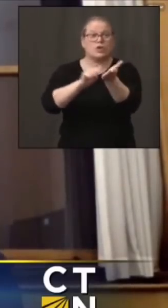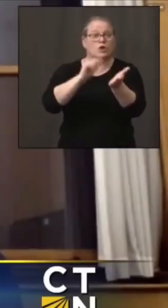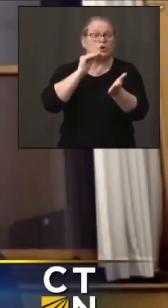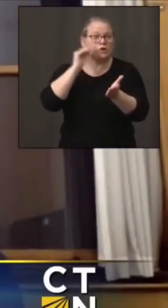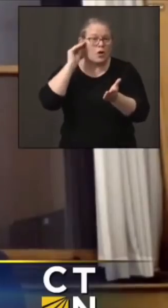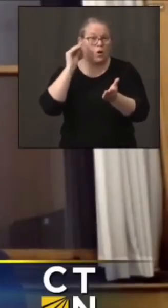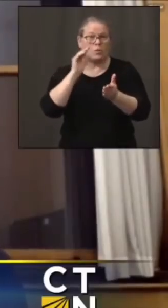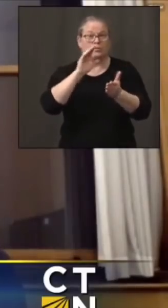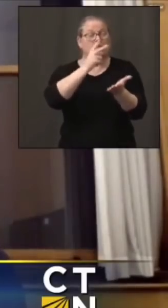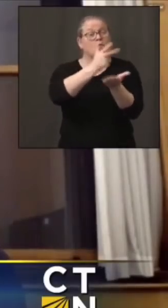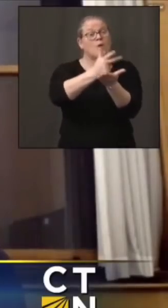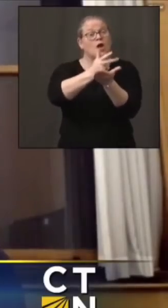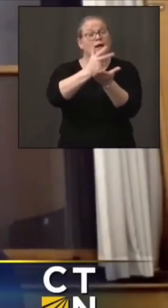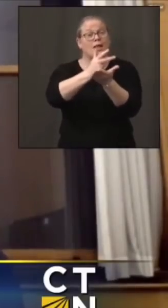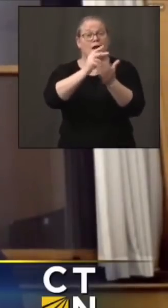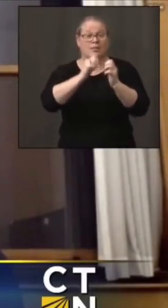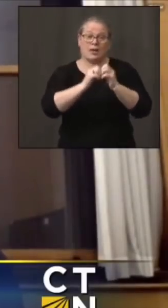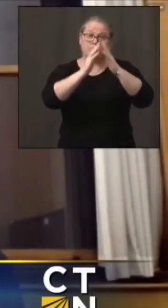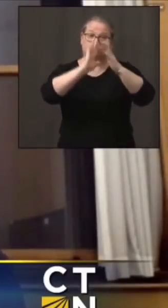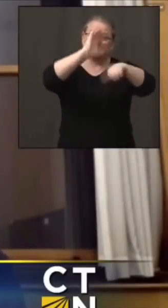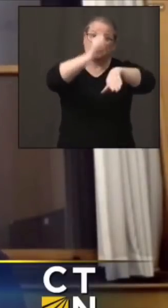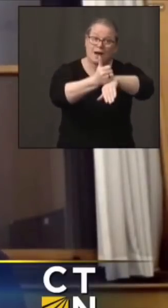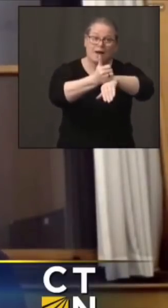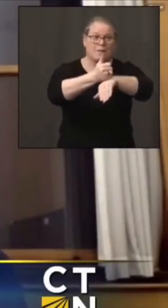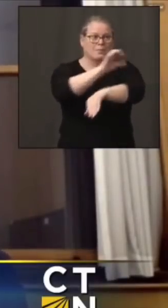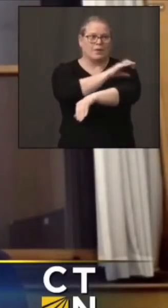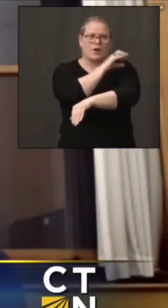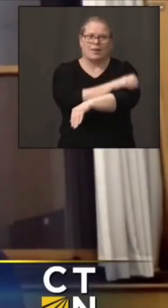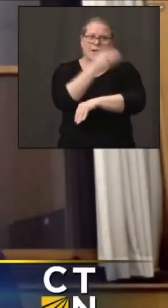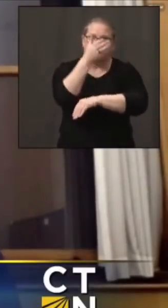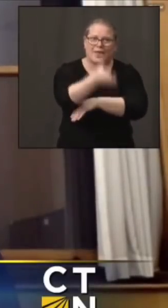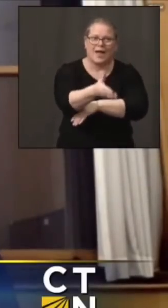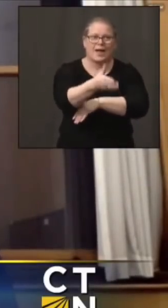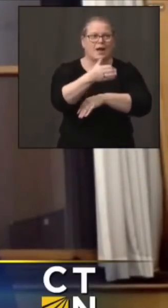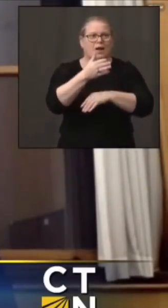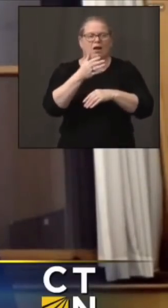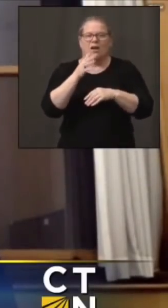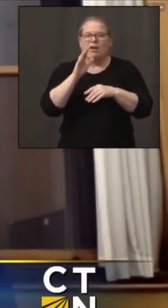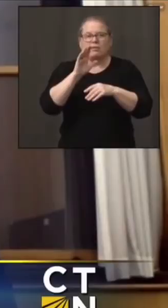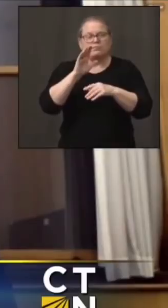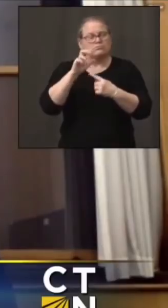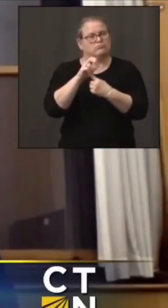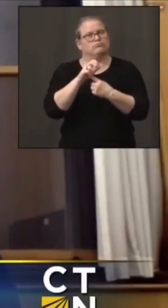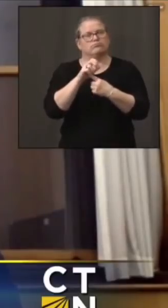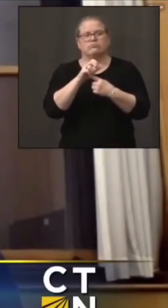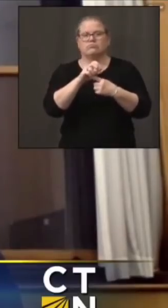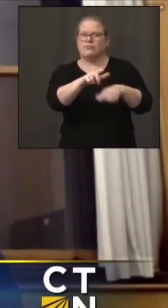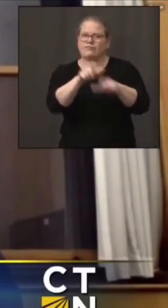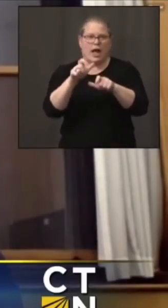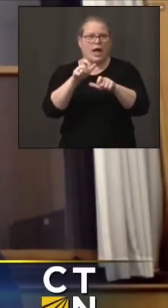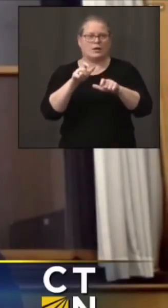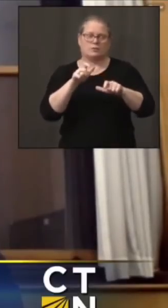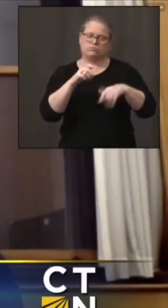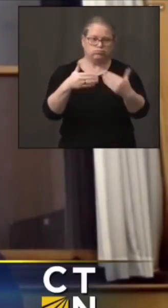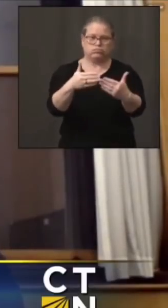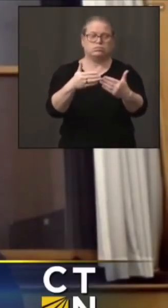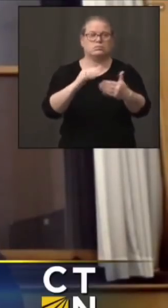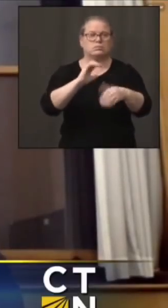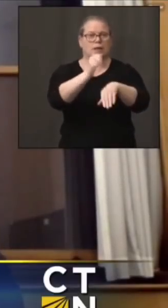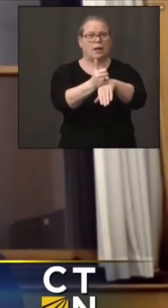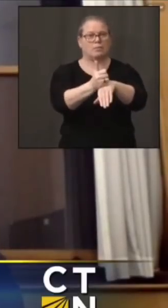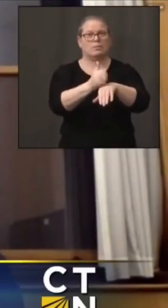parking lots and go conduct these clinics. The speed with which they've mobilized and they're executing has been phenomenal.